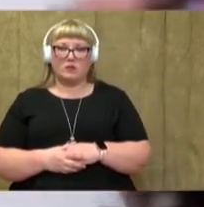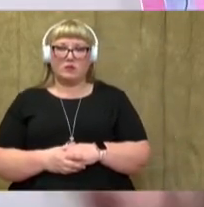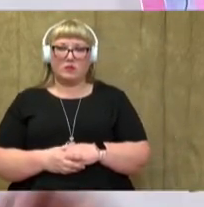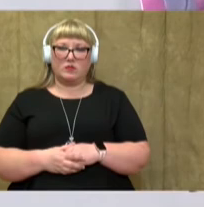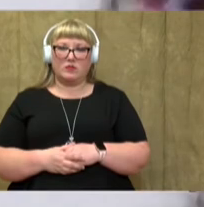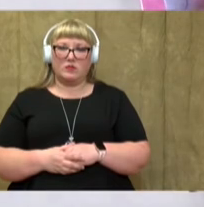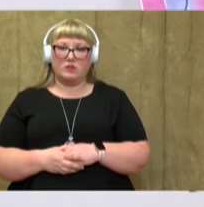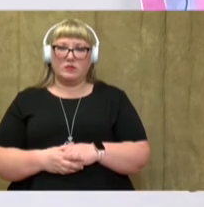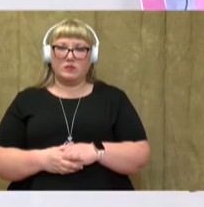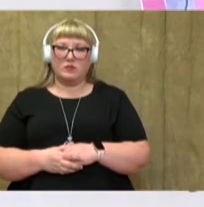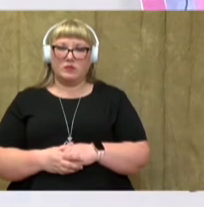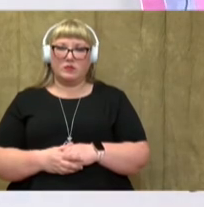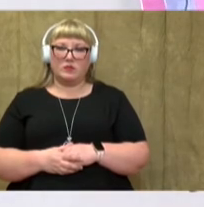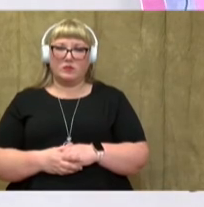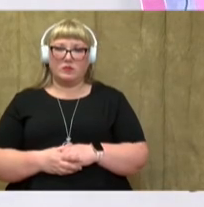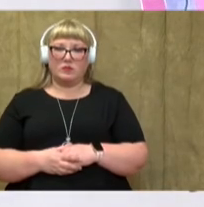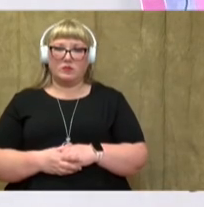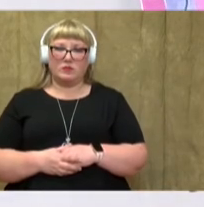maybe one over here.